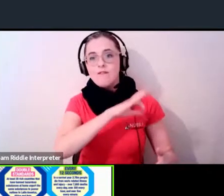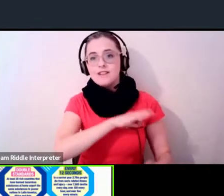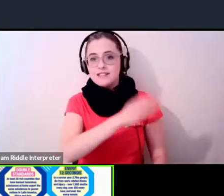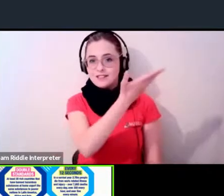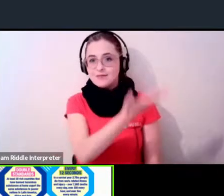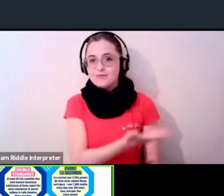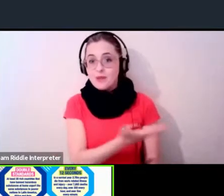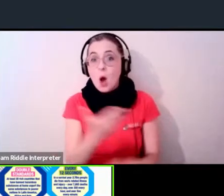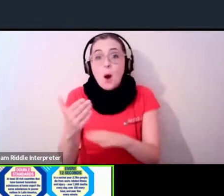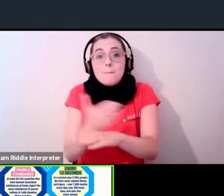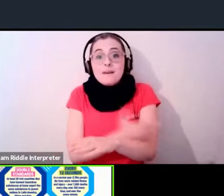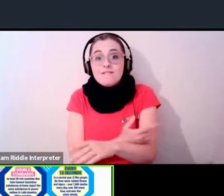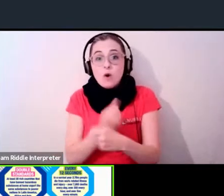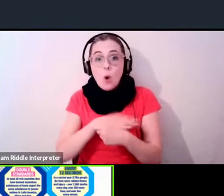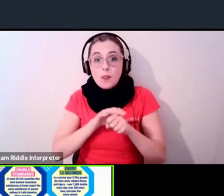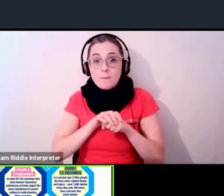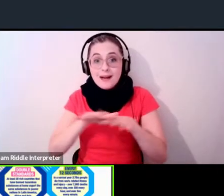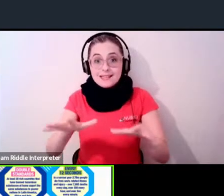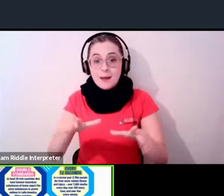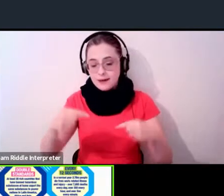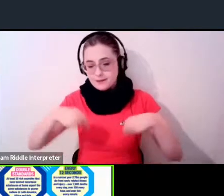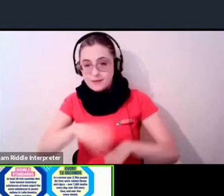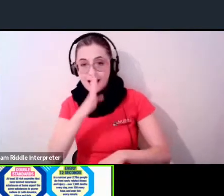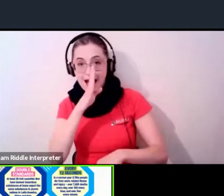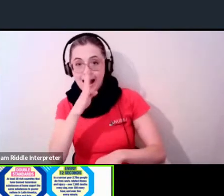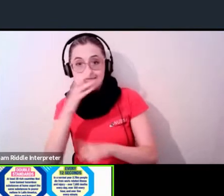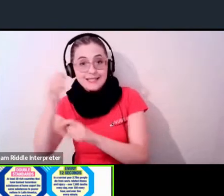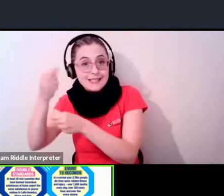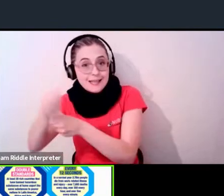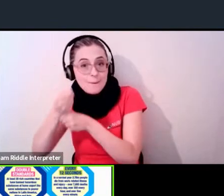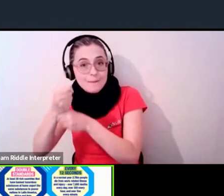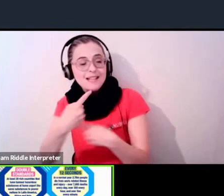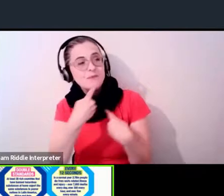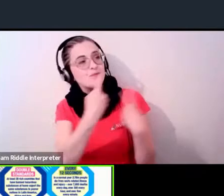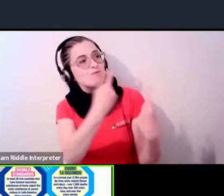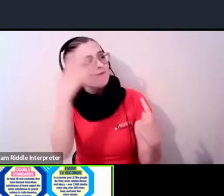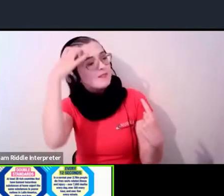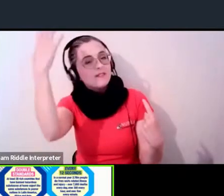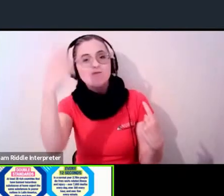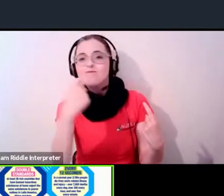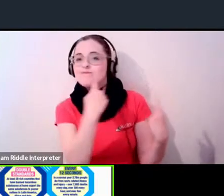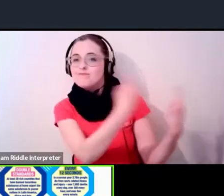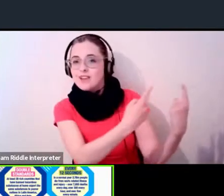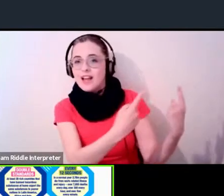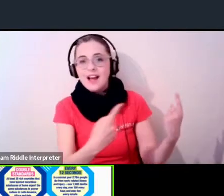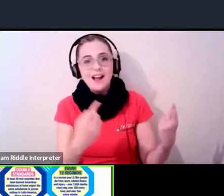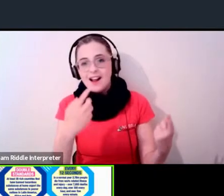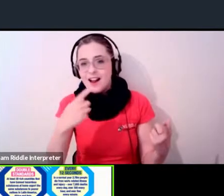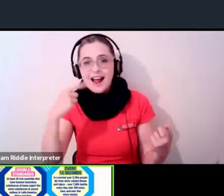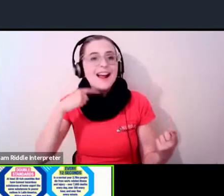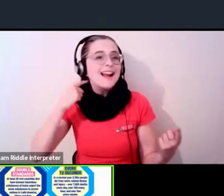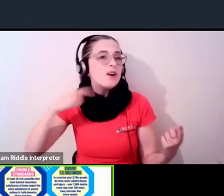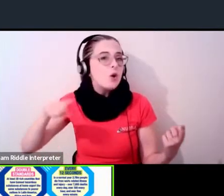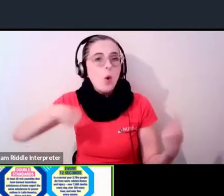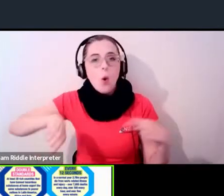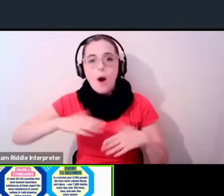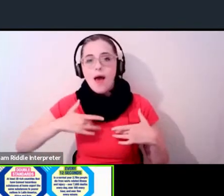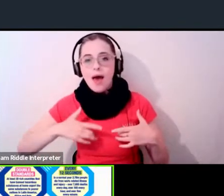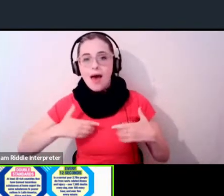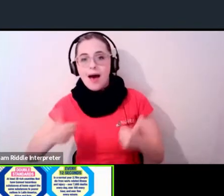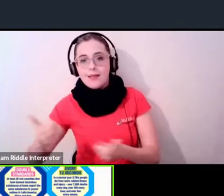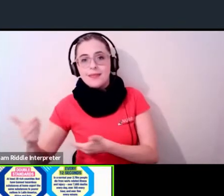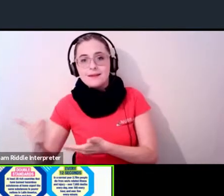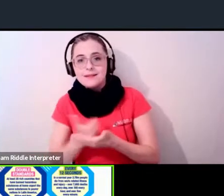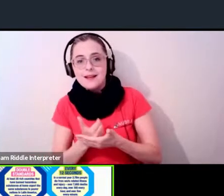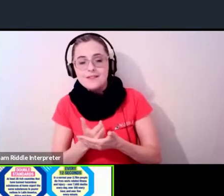Hazards Campaign has been calling out the UK government's negligence of workers' health and safety, the